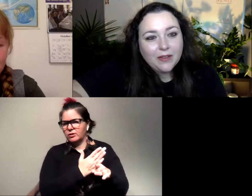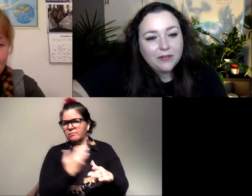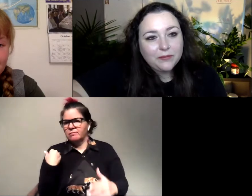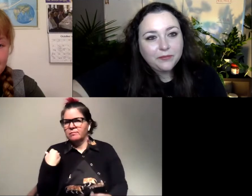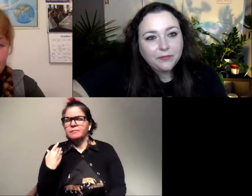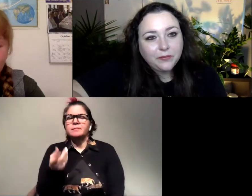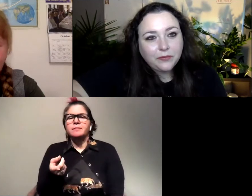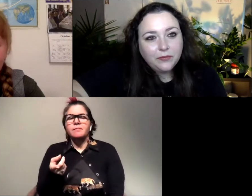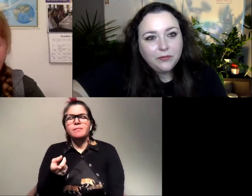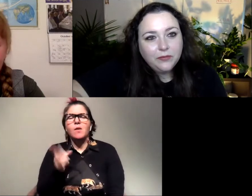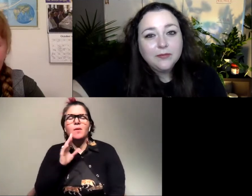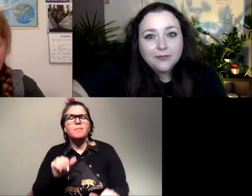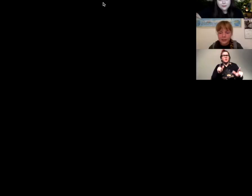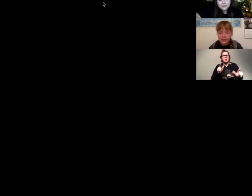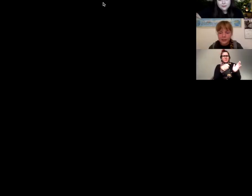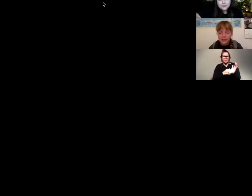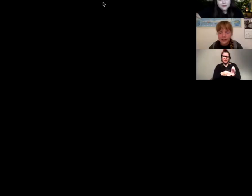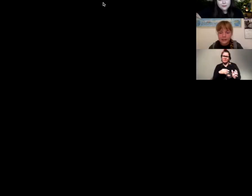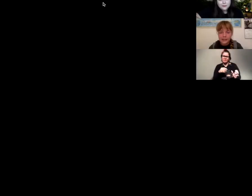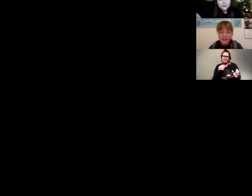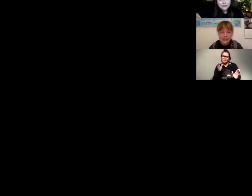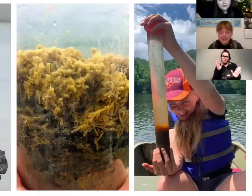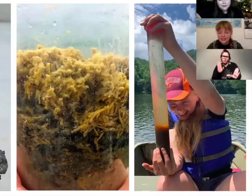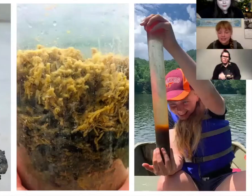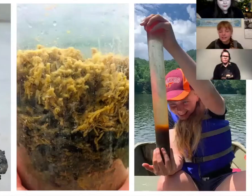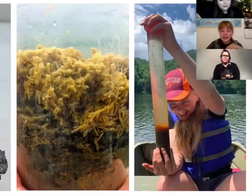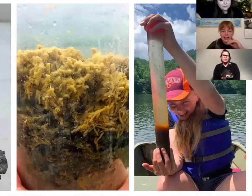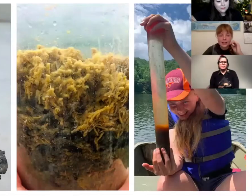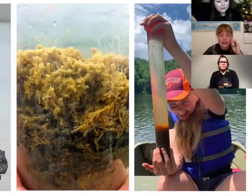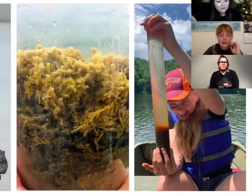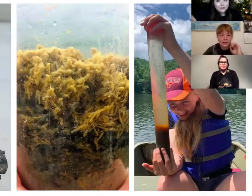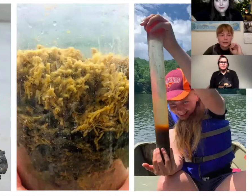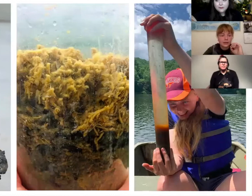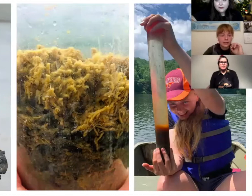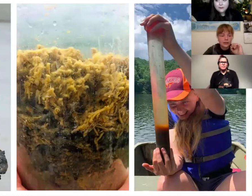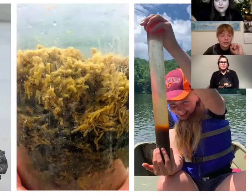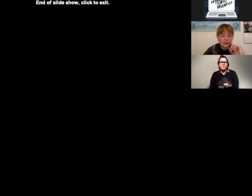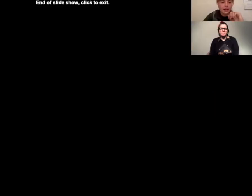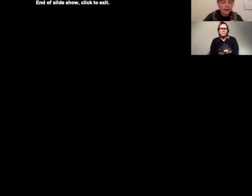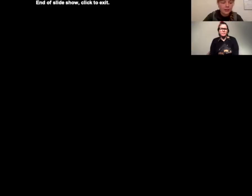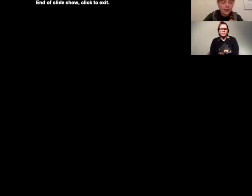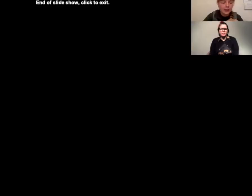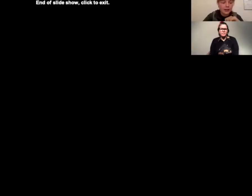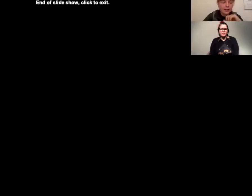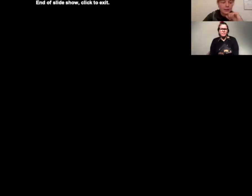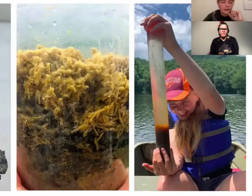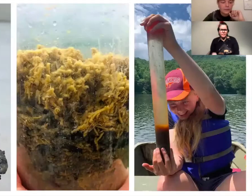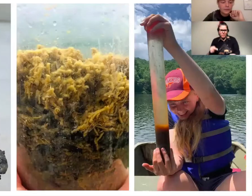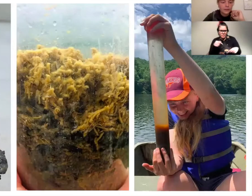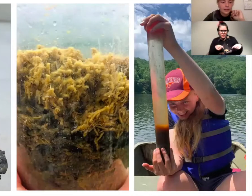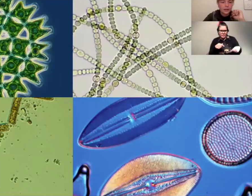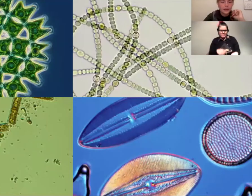is, I'm just going to pull it up again because it's so wonderful. It's this, can I go back? Here